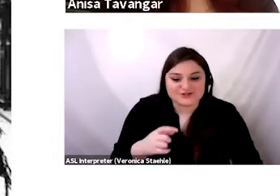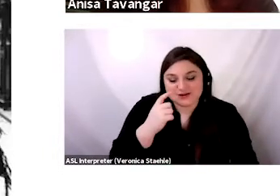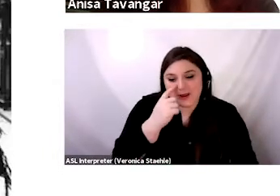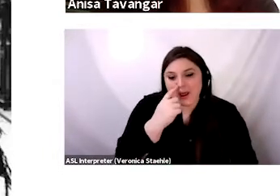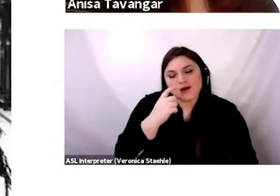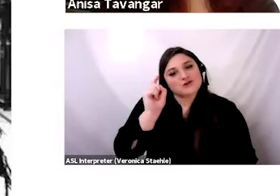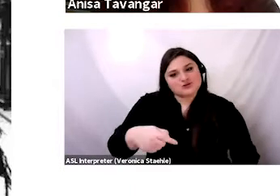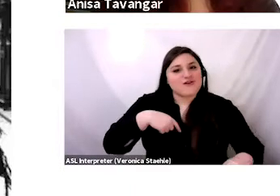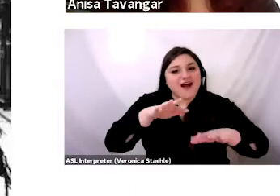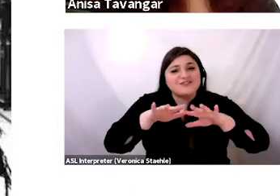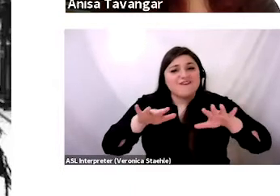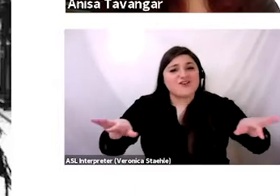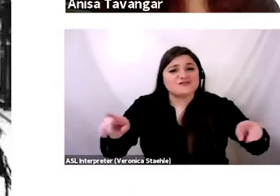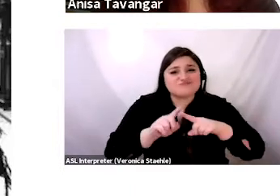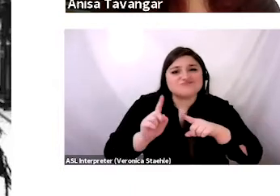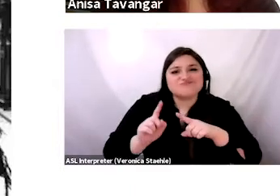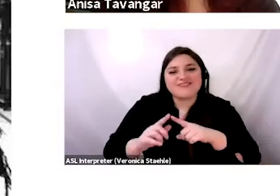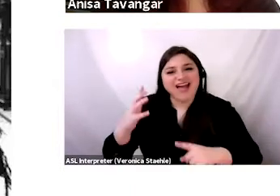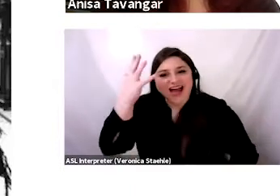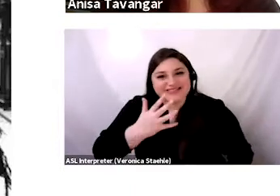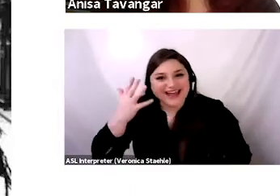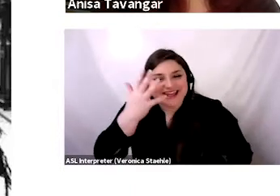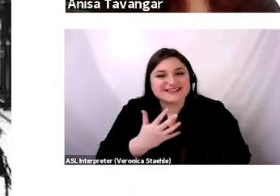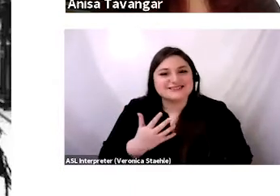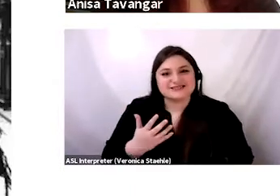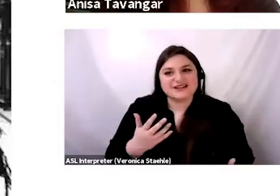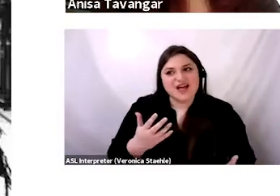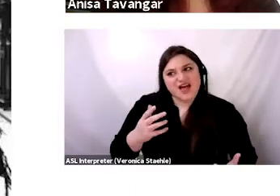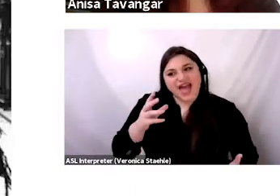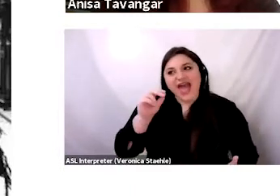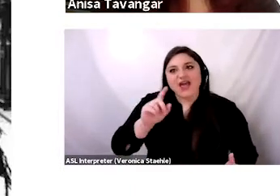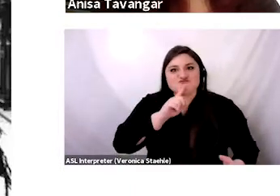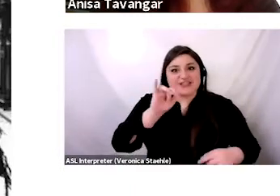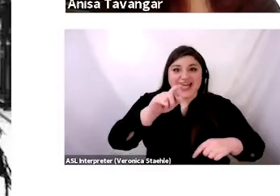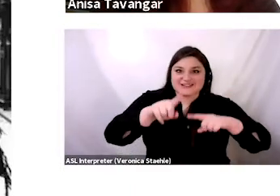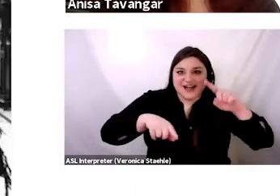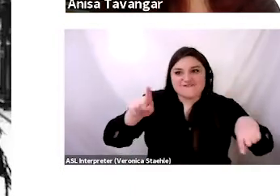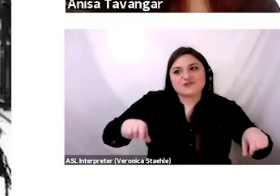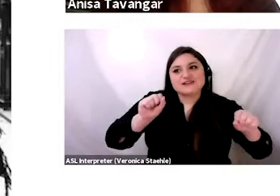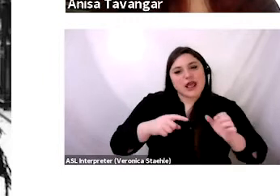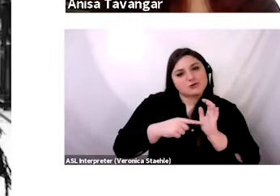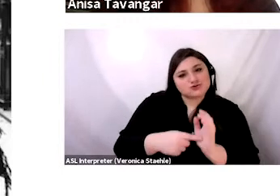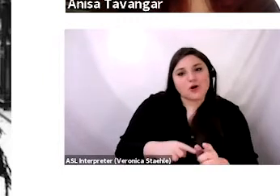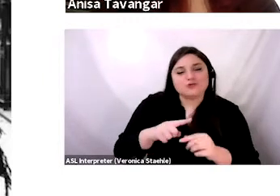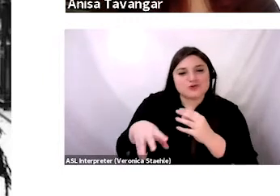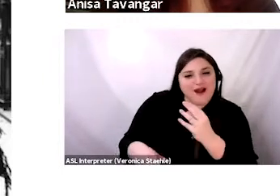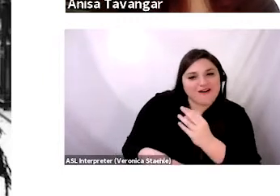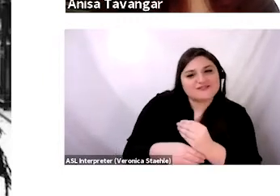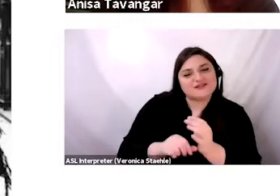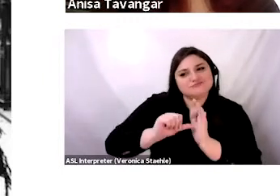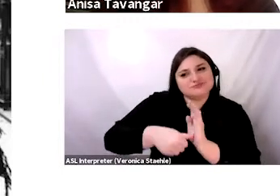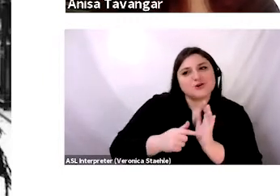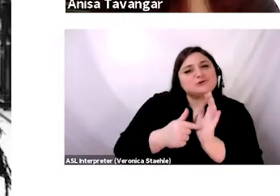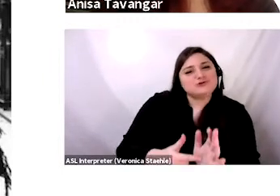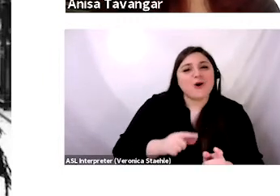Diverse and vast aesthetics can exist and should exist and are things that add to our sense of